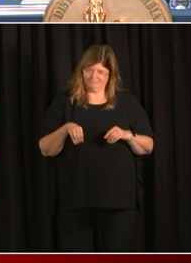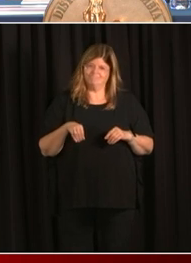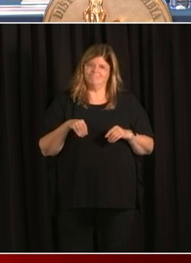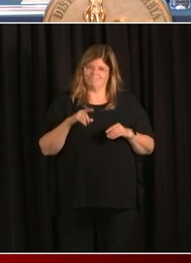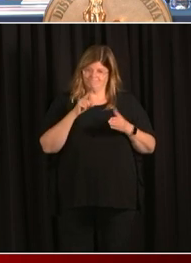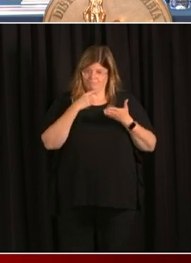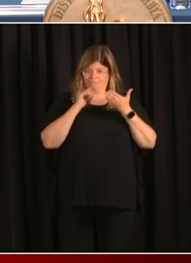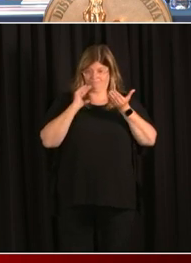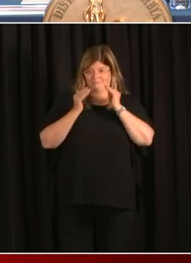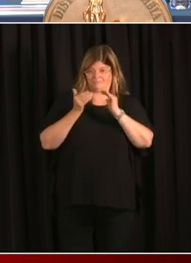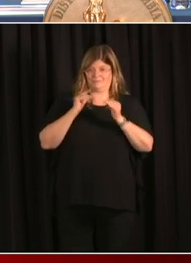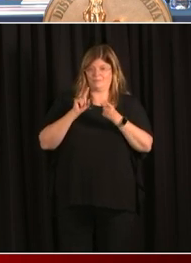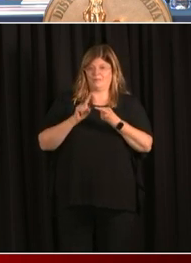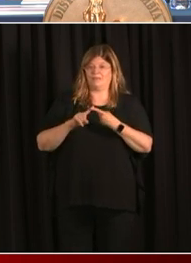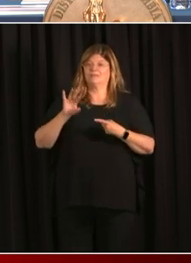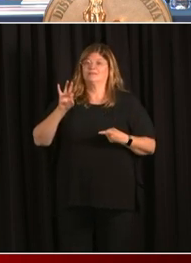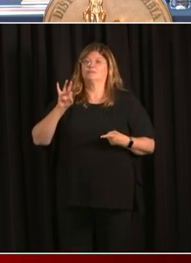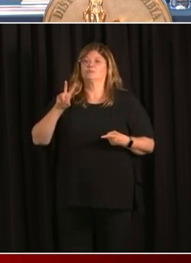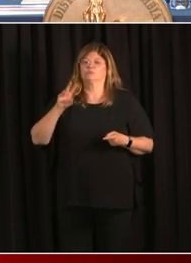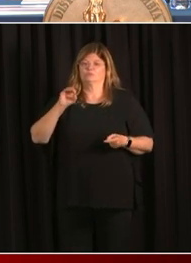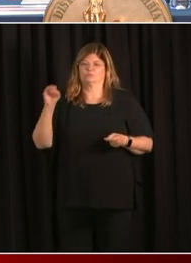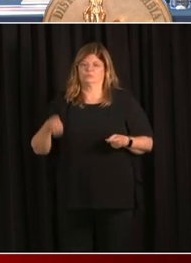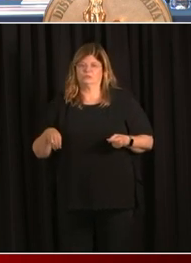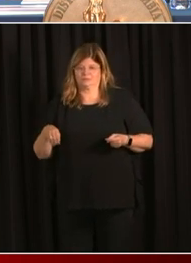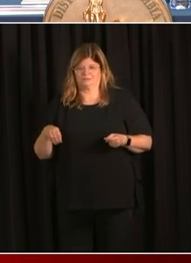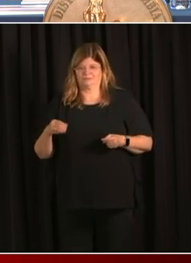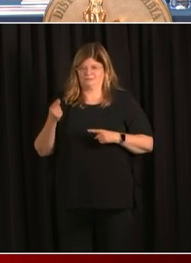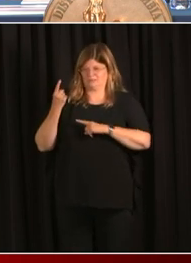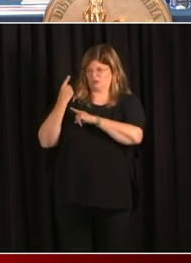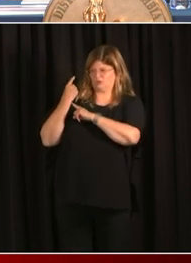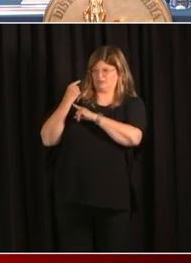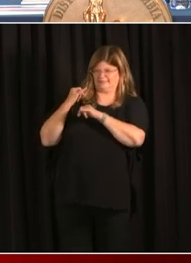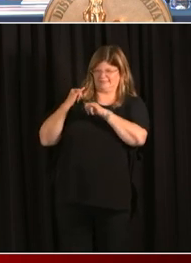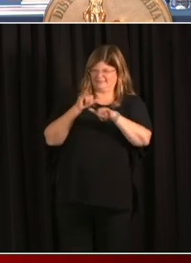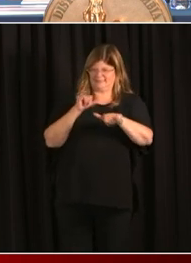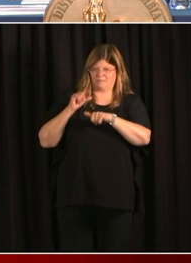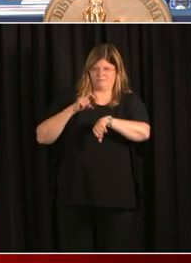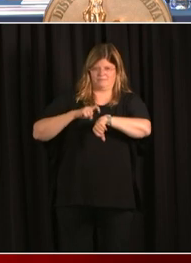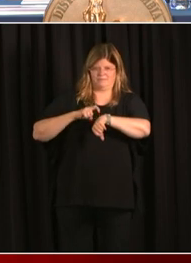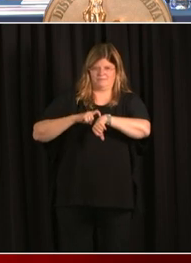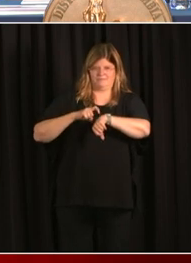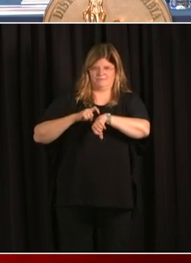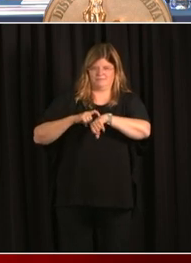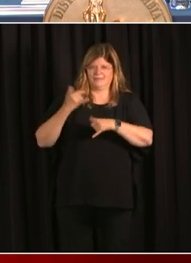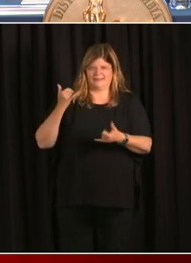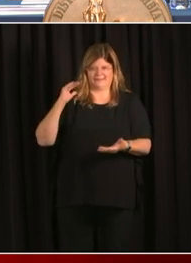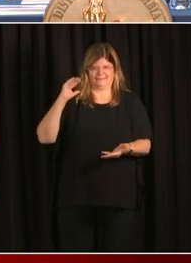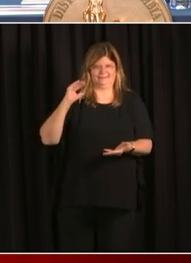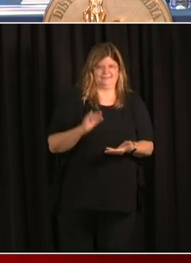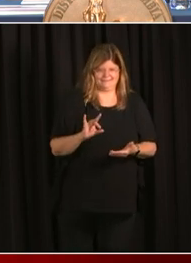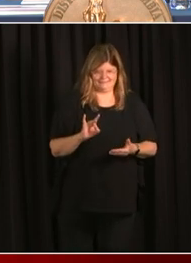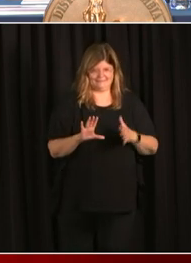compared to 92% the same time last year. We